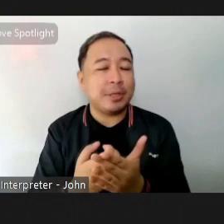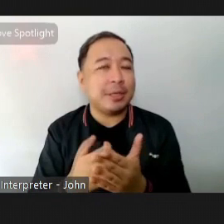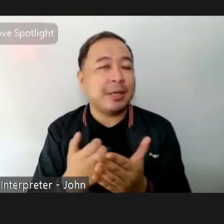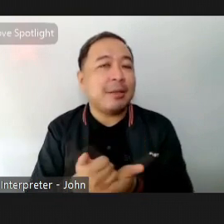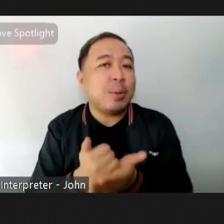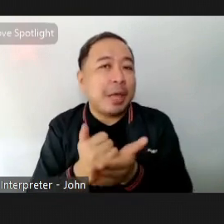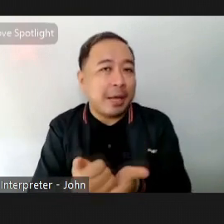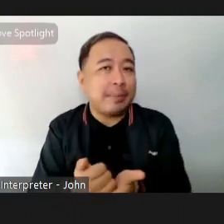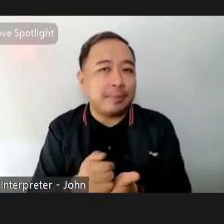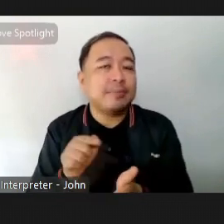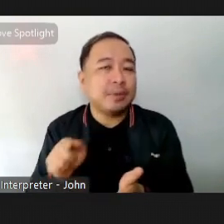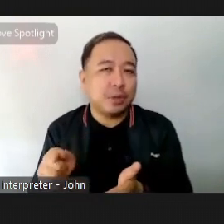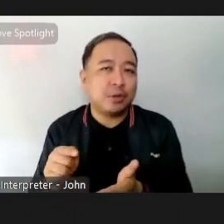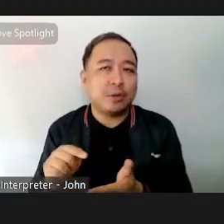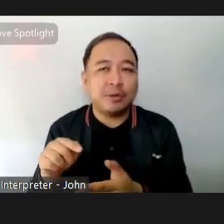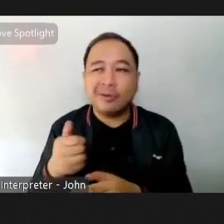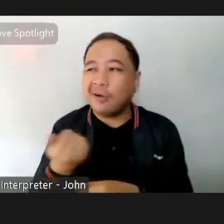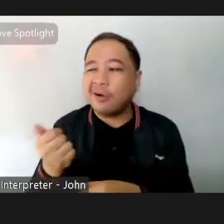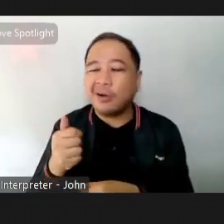Angelo.